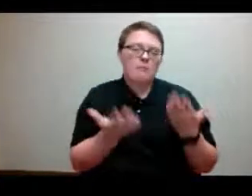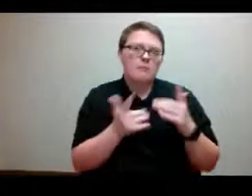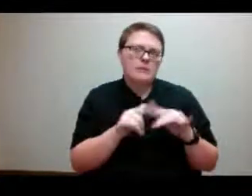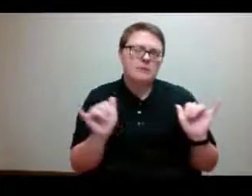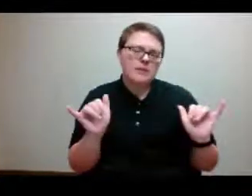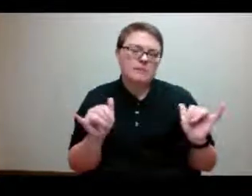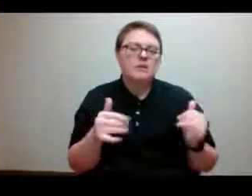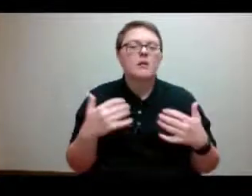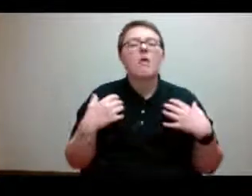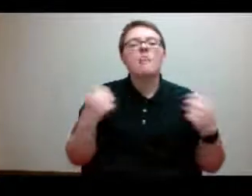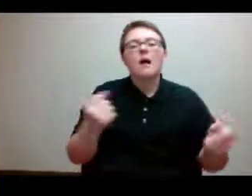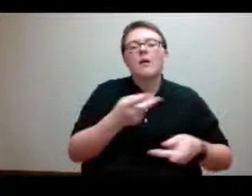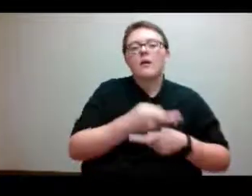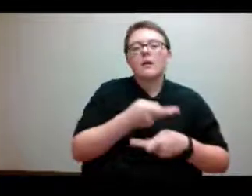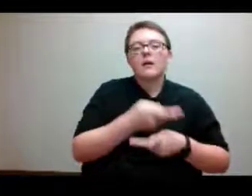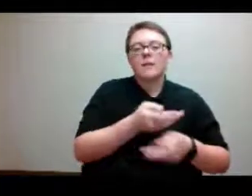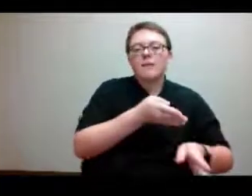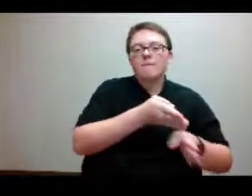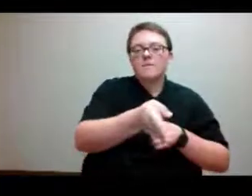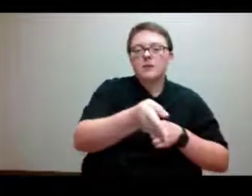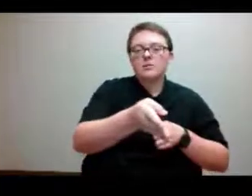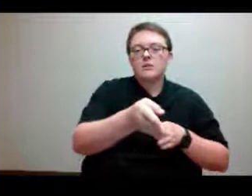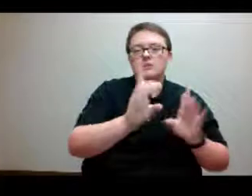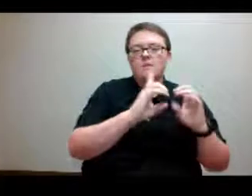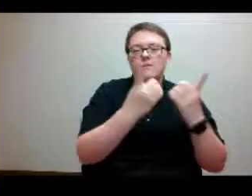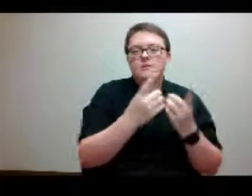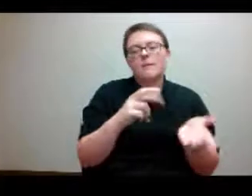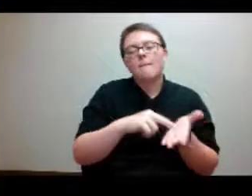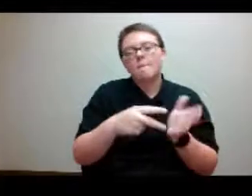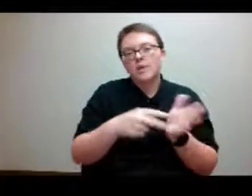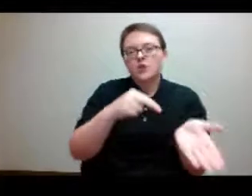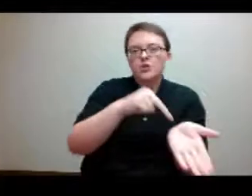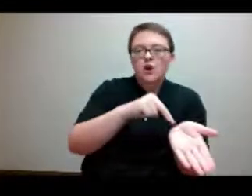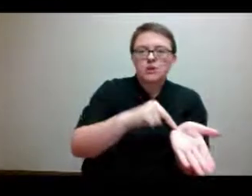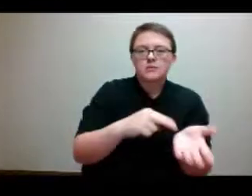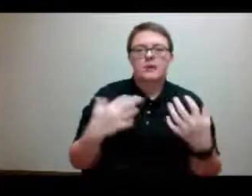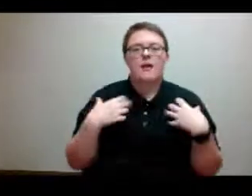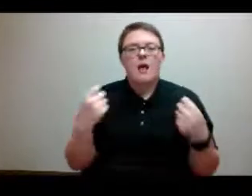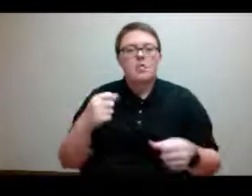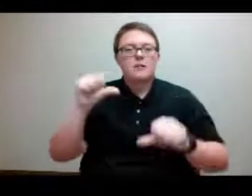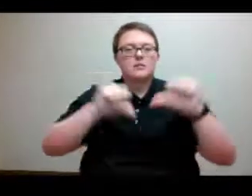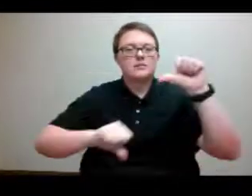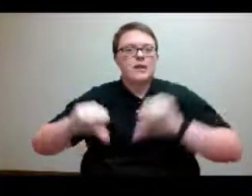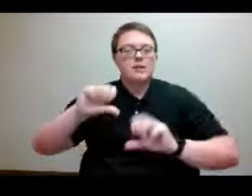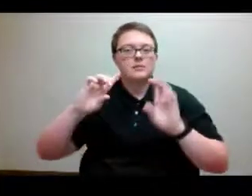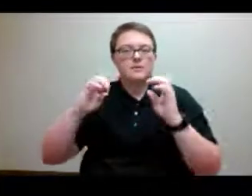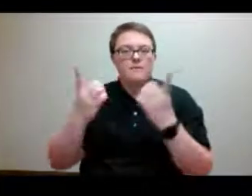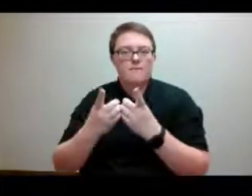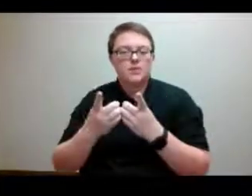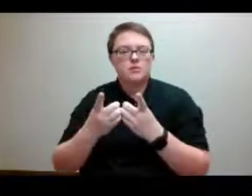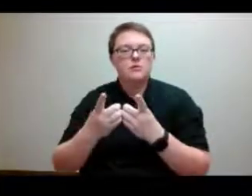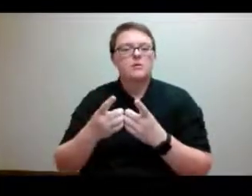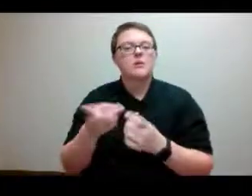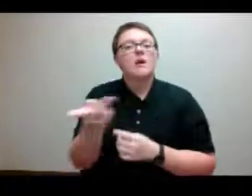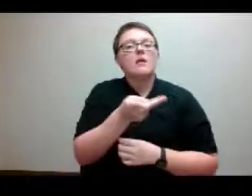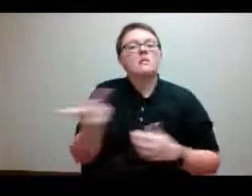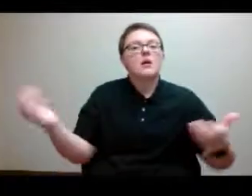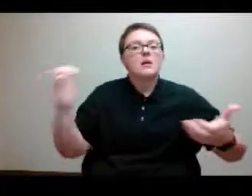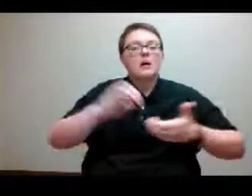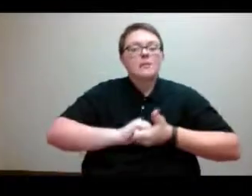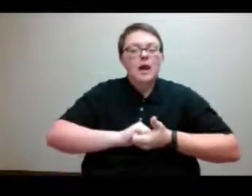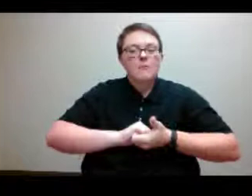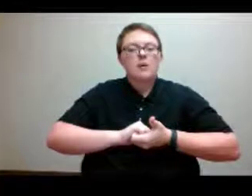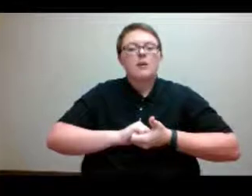the Healthcare Professions Division, that would be the Nursing Division and the Health Sciences Divisions, collaborated to run